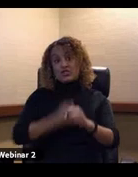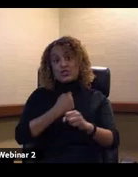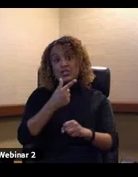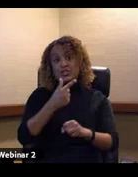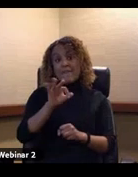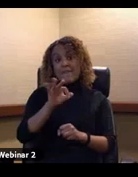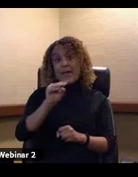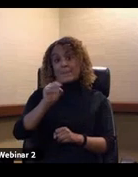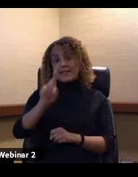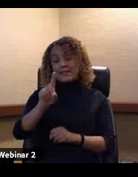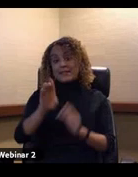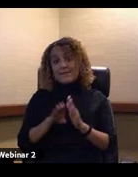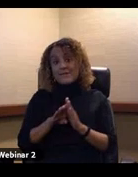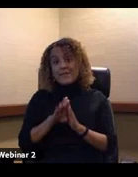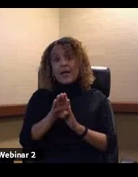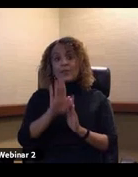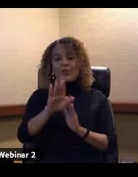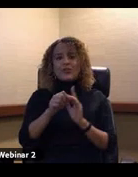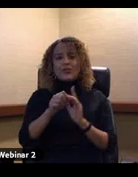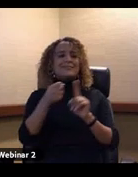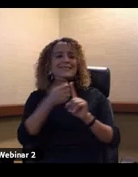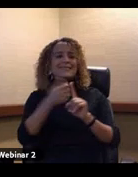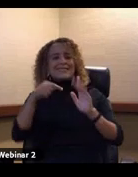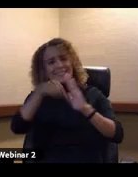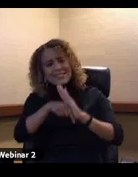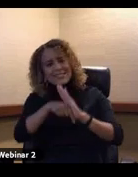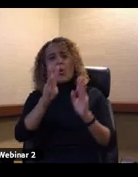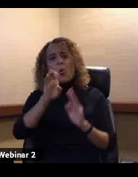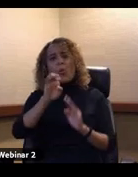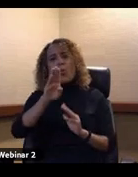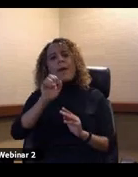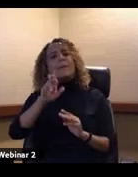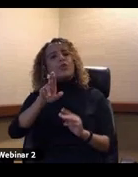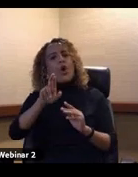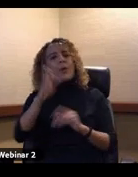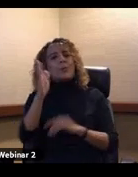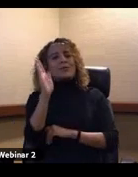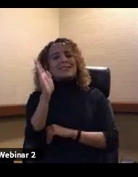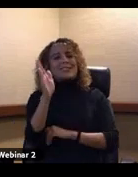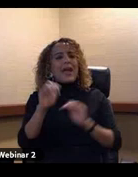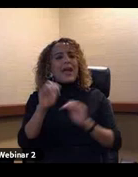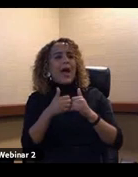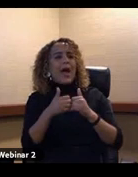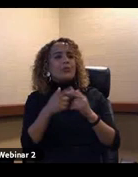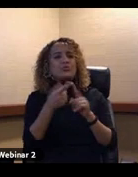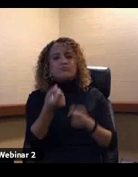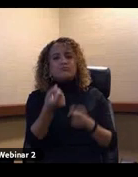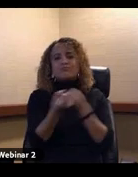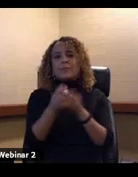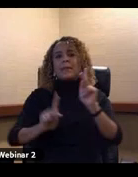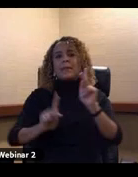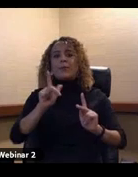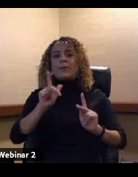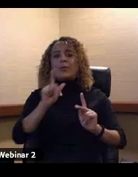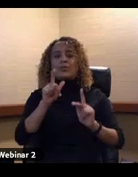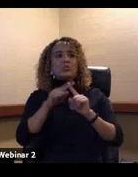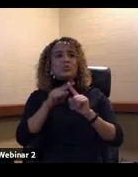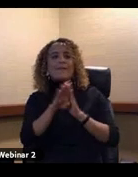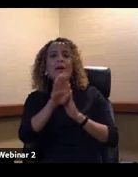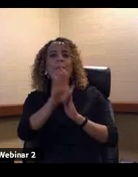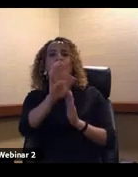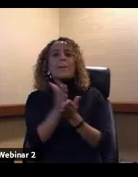year, GFMD has worked to develop a detailed webinar presentation on how to assist applicants in developing a